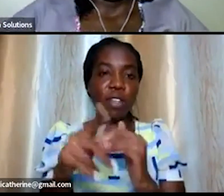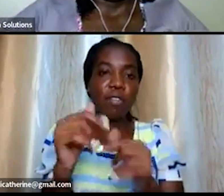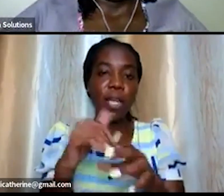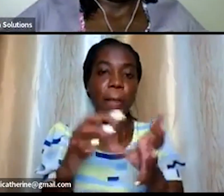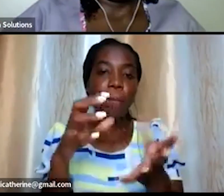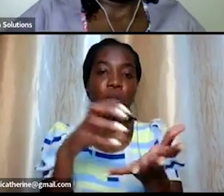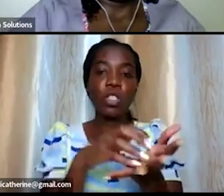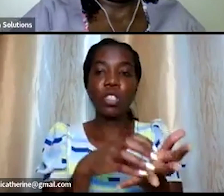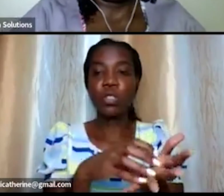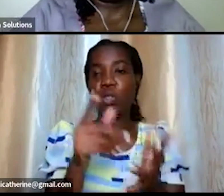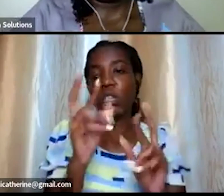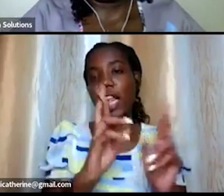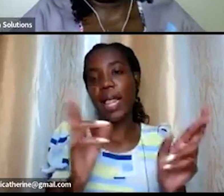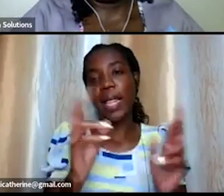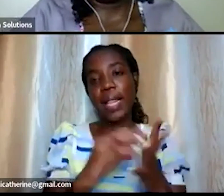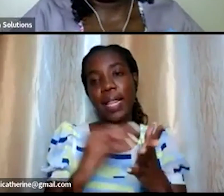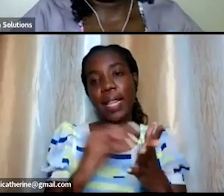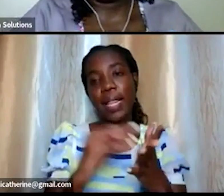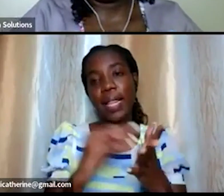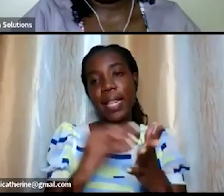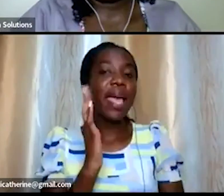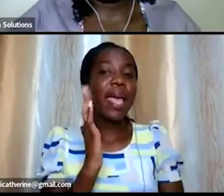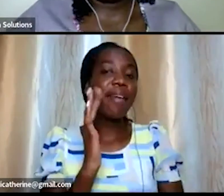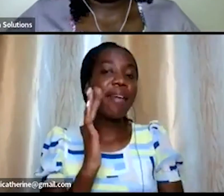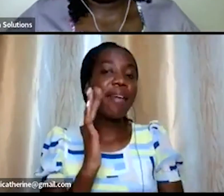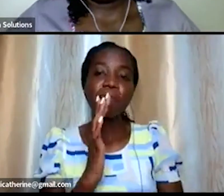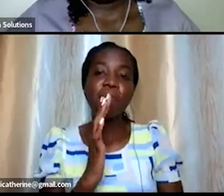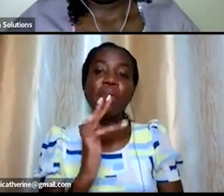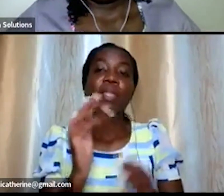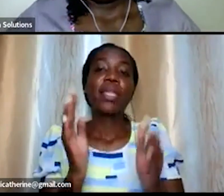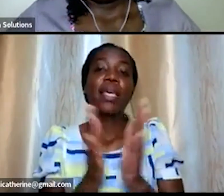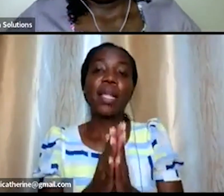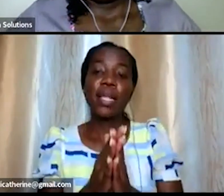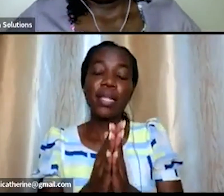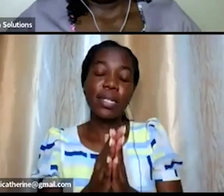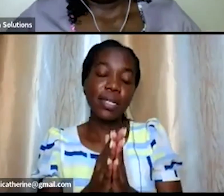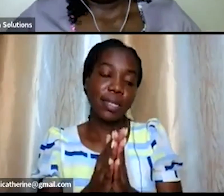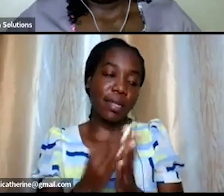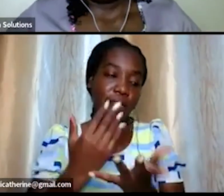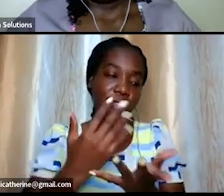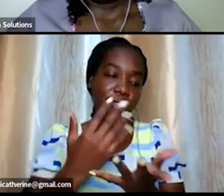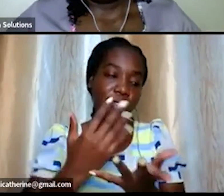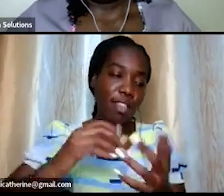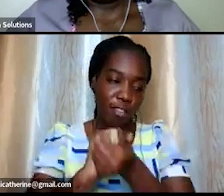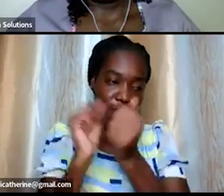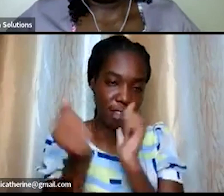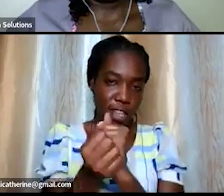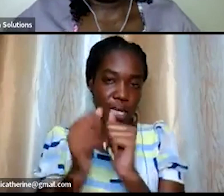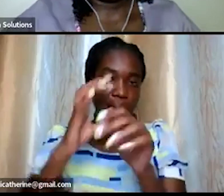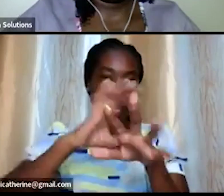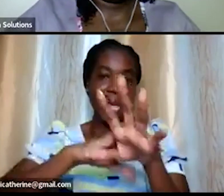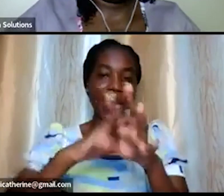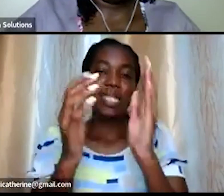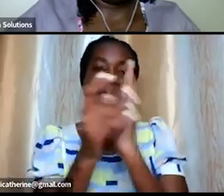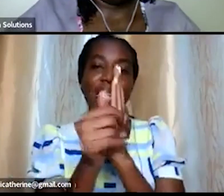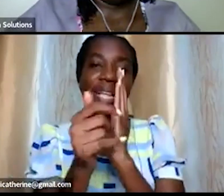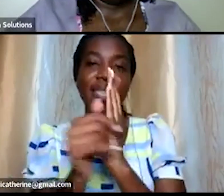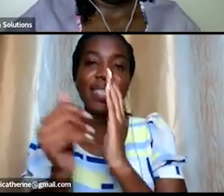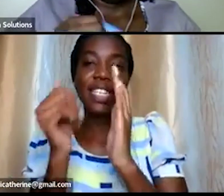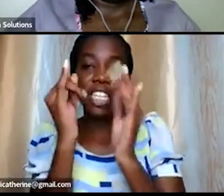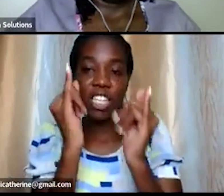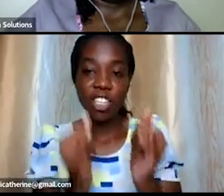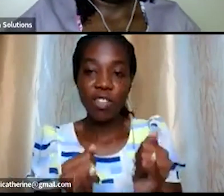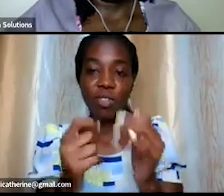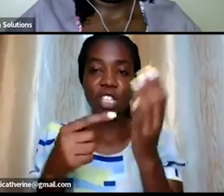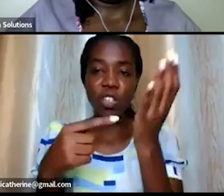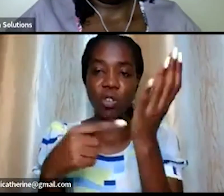are ready to learn every day, because things are changing. We get new skills every day. The technology is